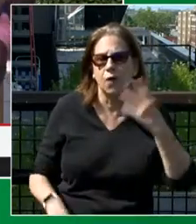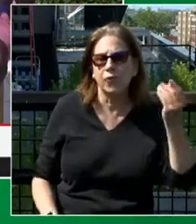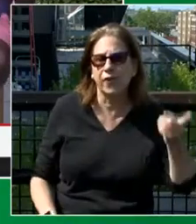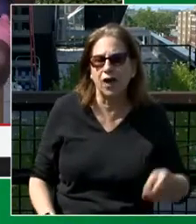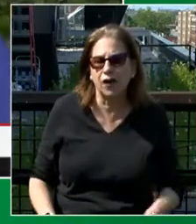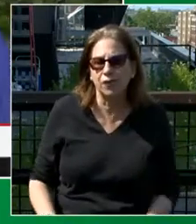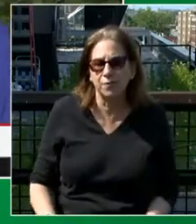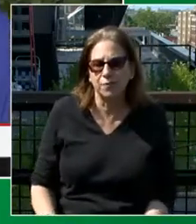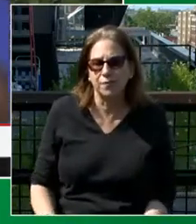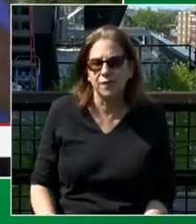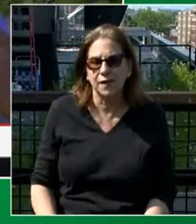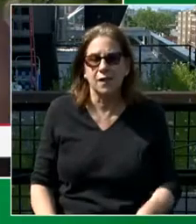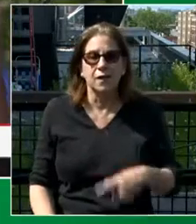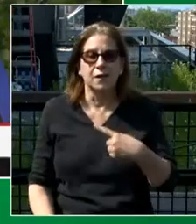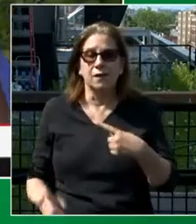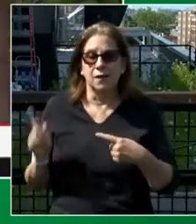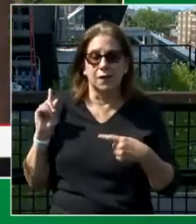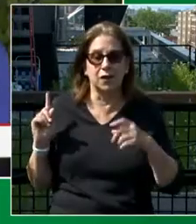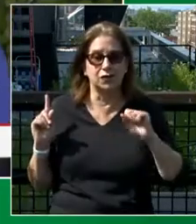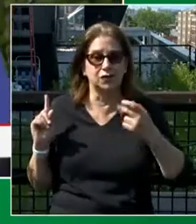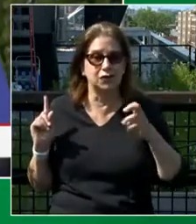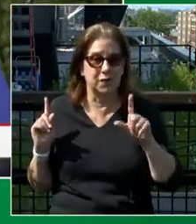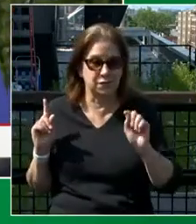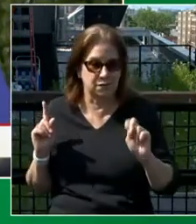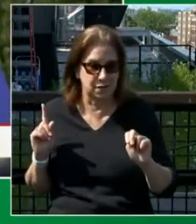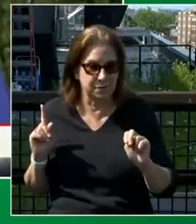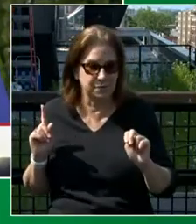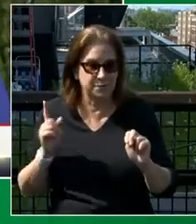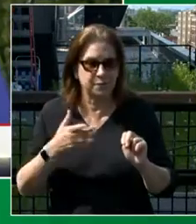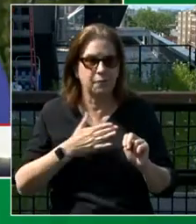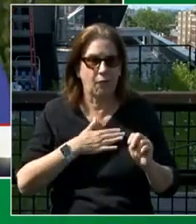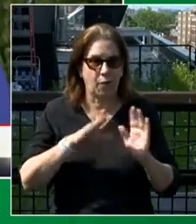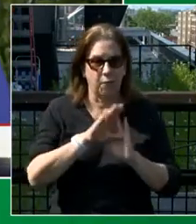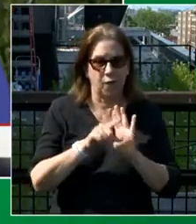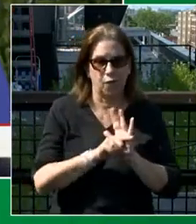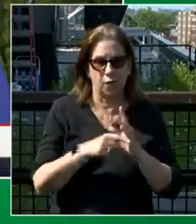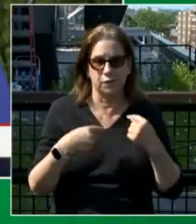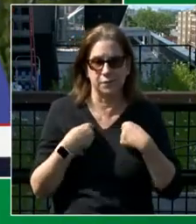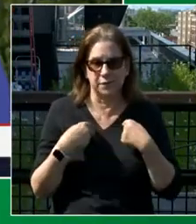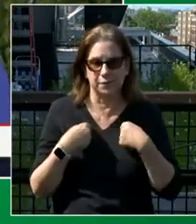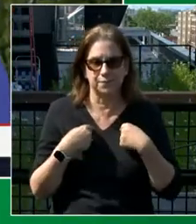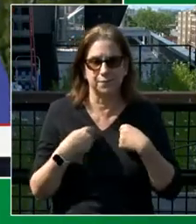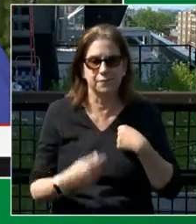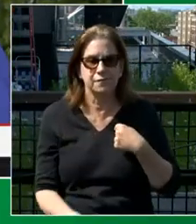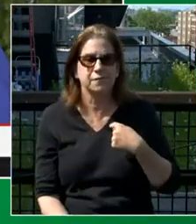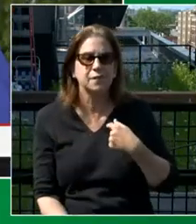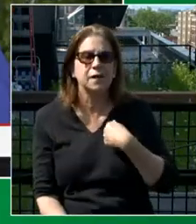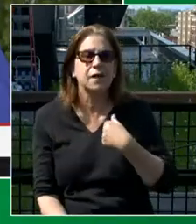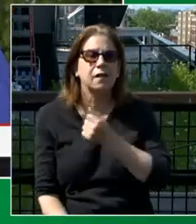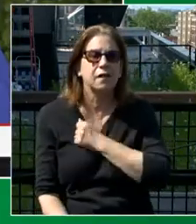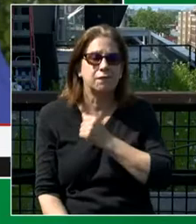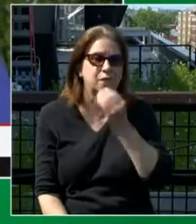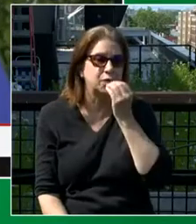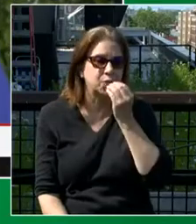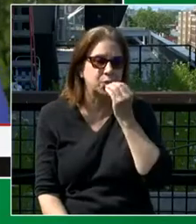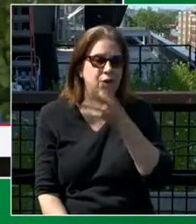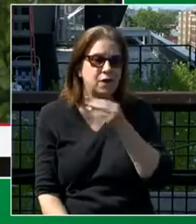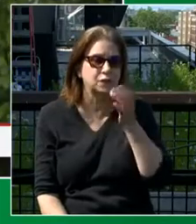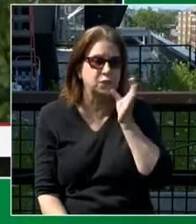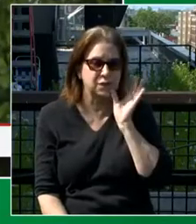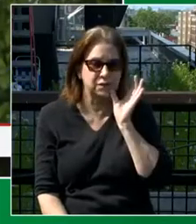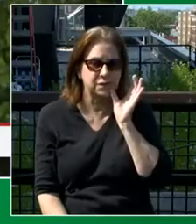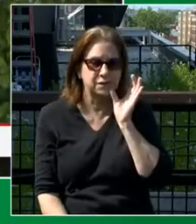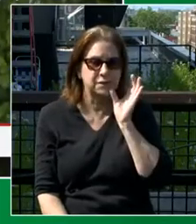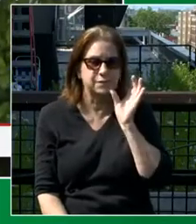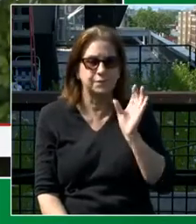like, one thing, I come from a food and beverage background as well, too. Like, and what I always thought was the most valuable part of the experience of what happened across